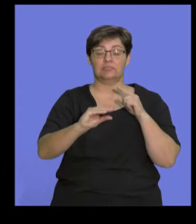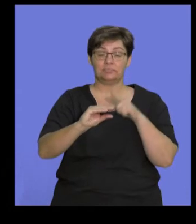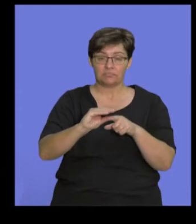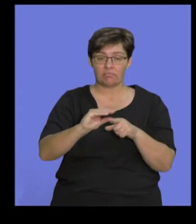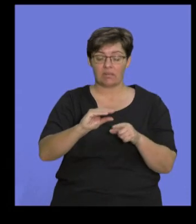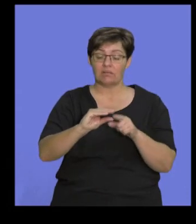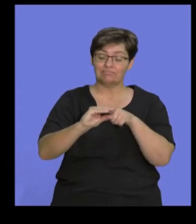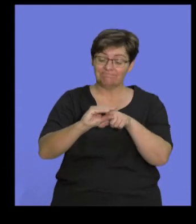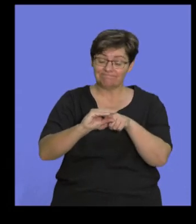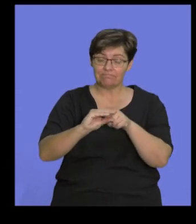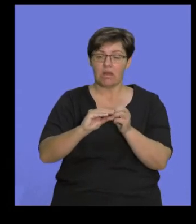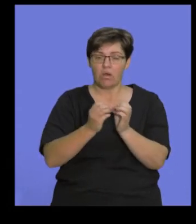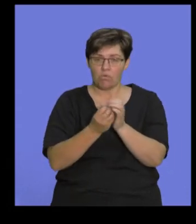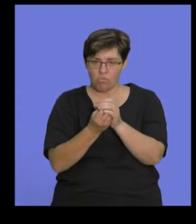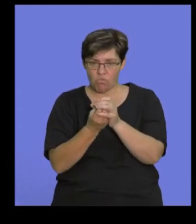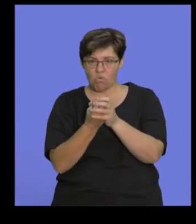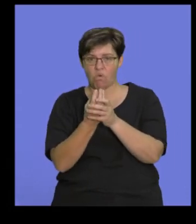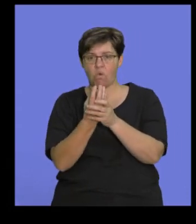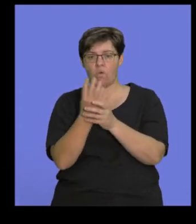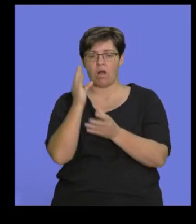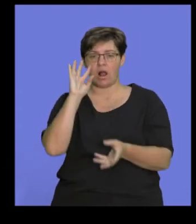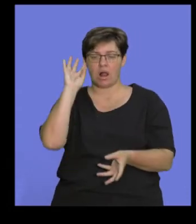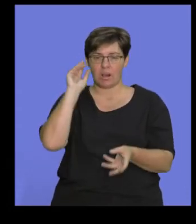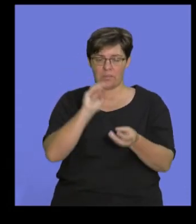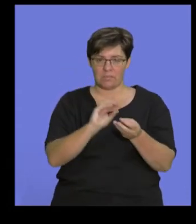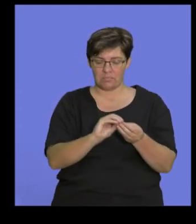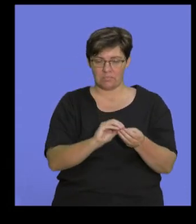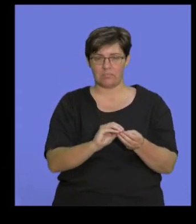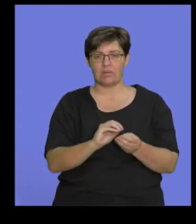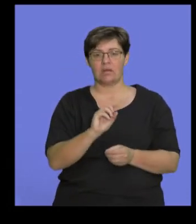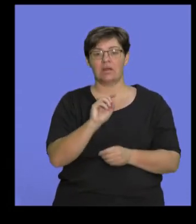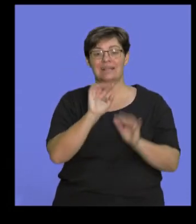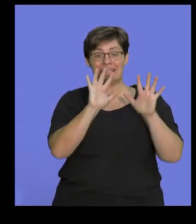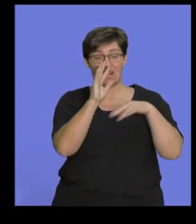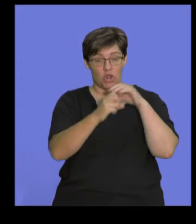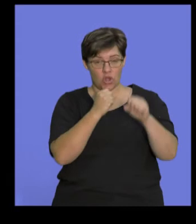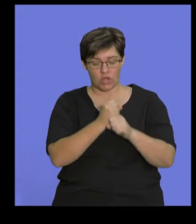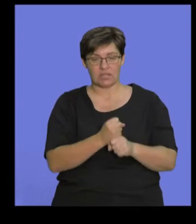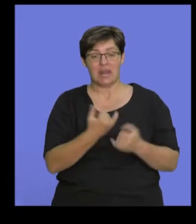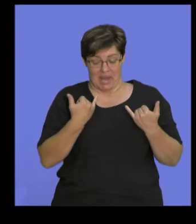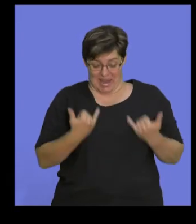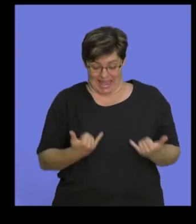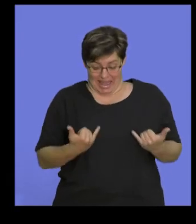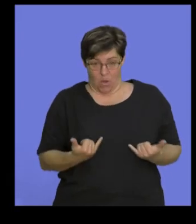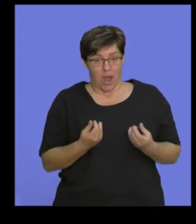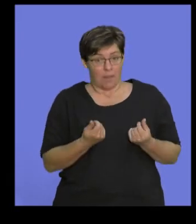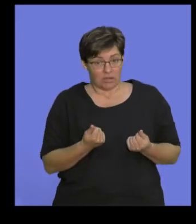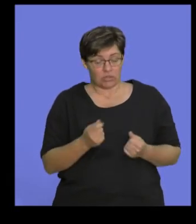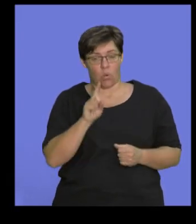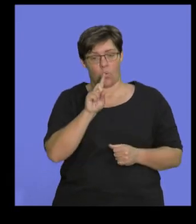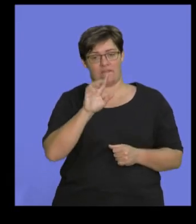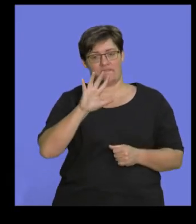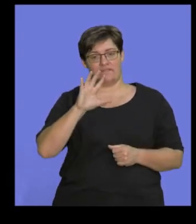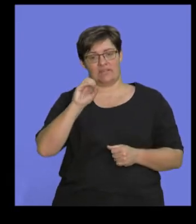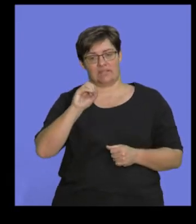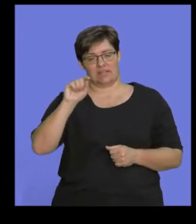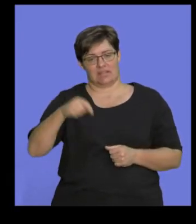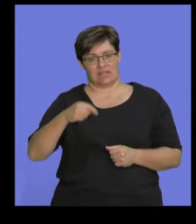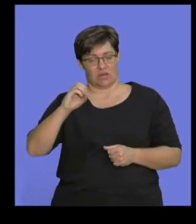became 150,000 in 10 years at a constant interest rate of 6%